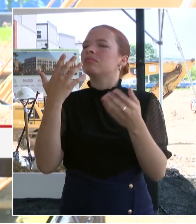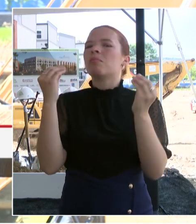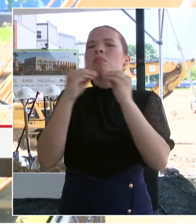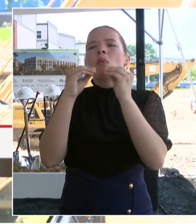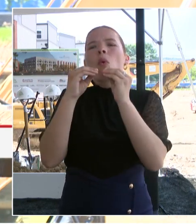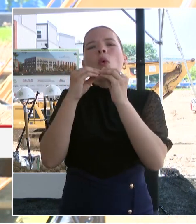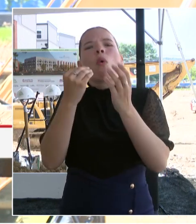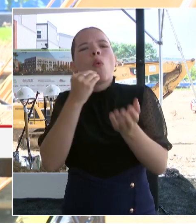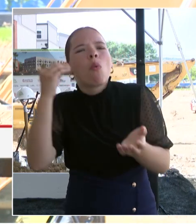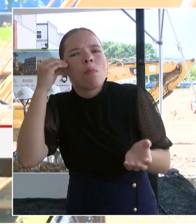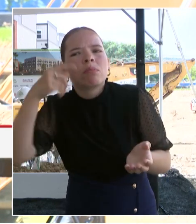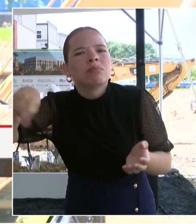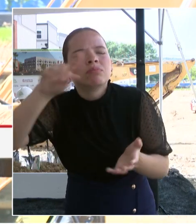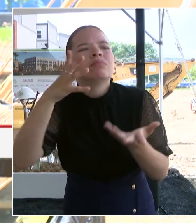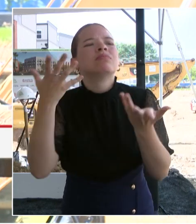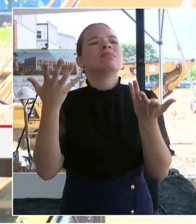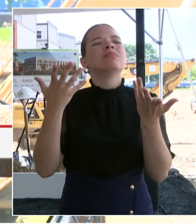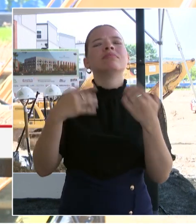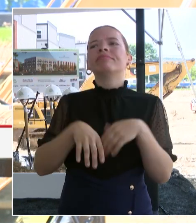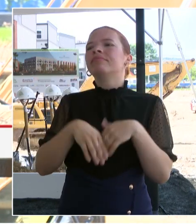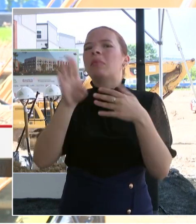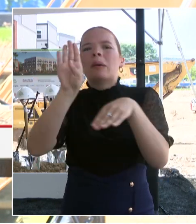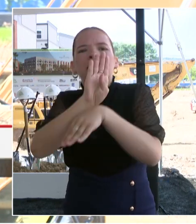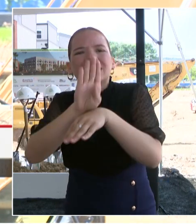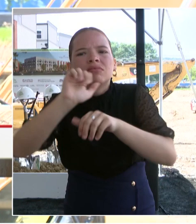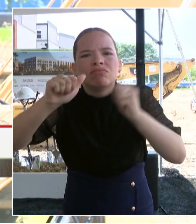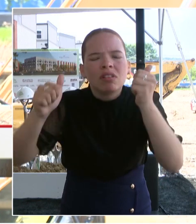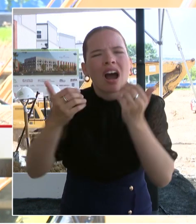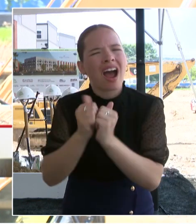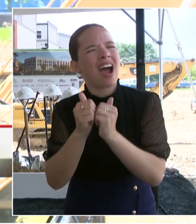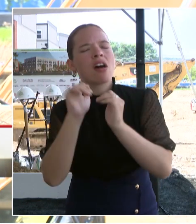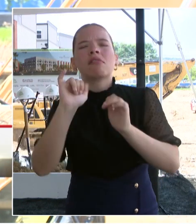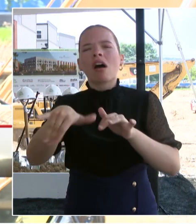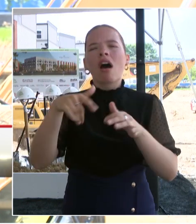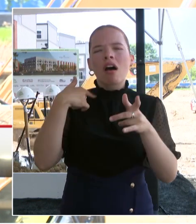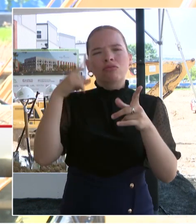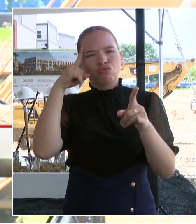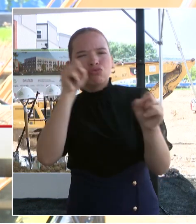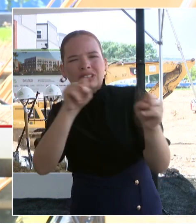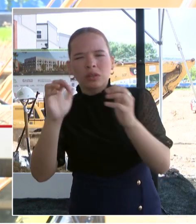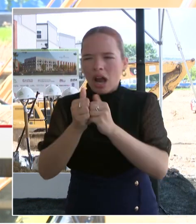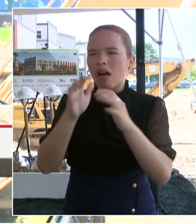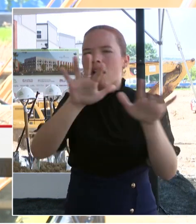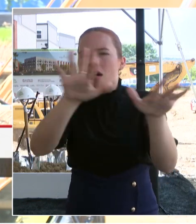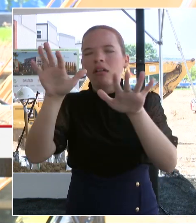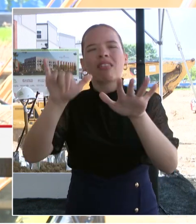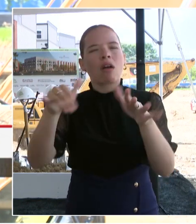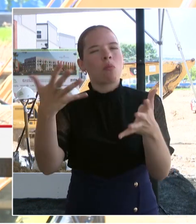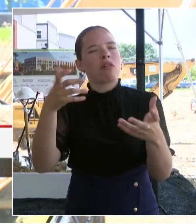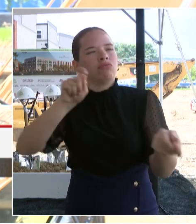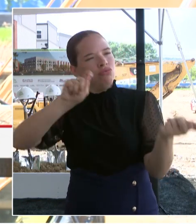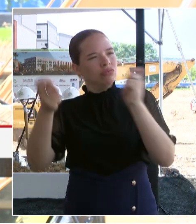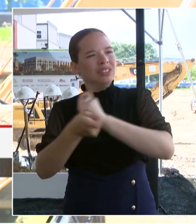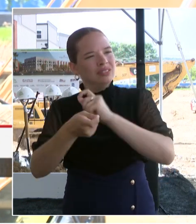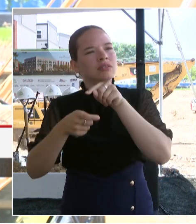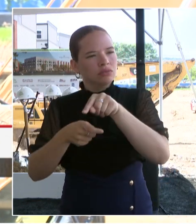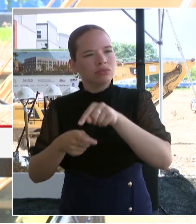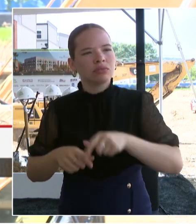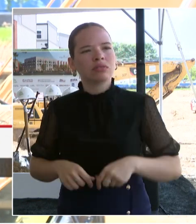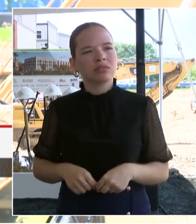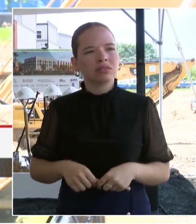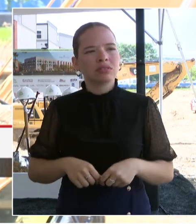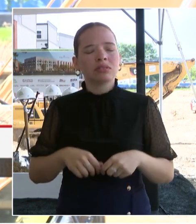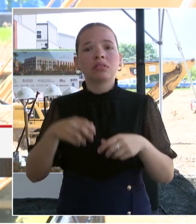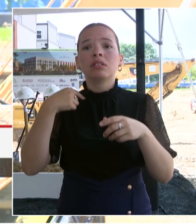say, working with that group of people who aren't developers, who aren't transportation